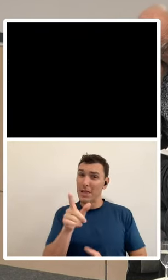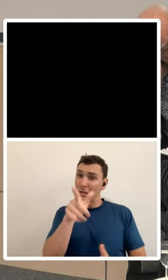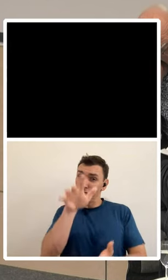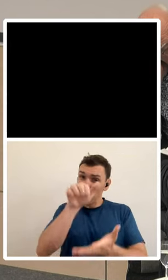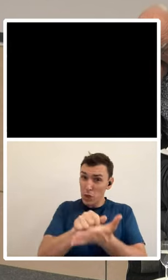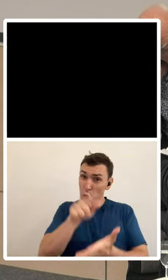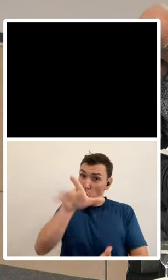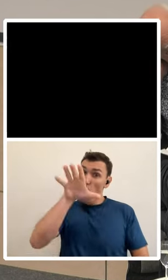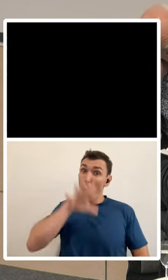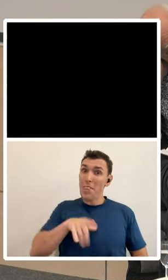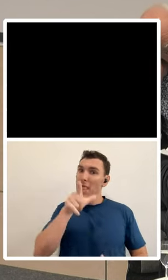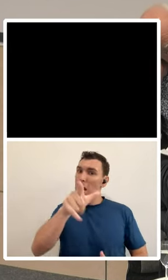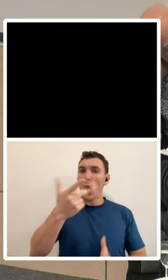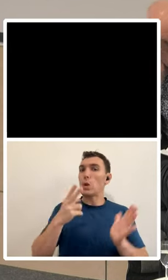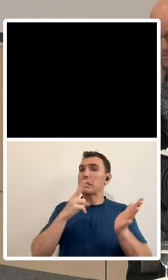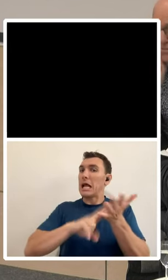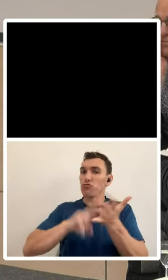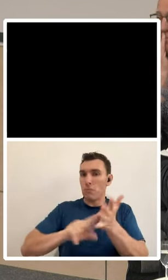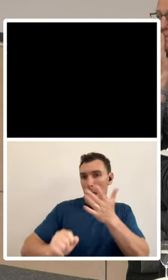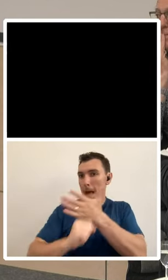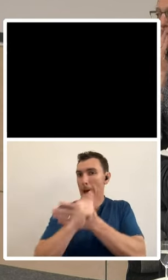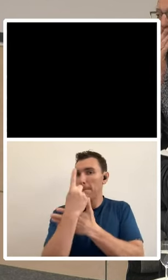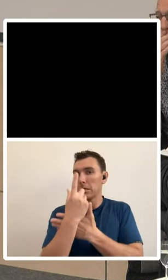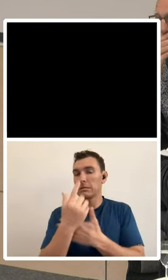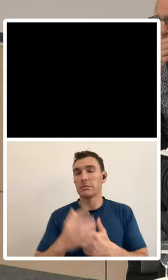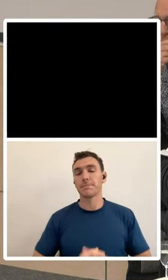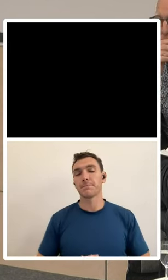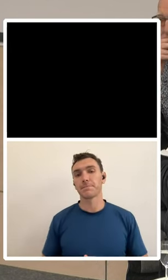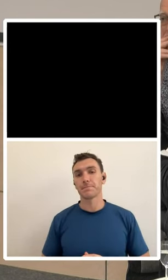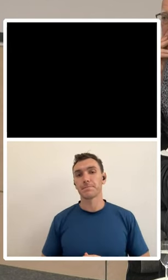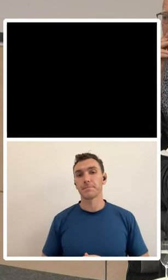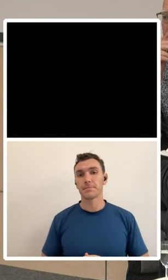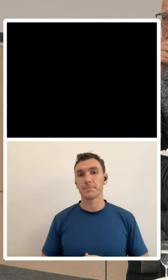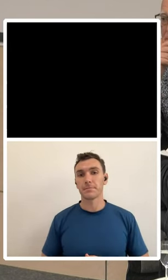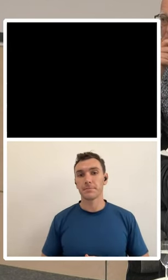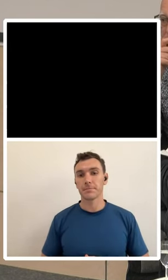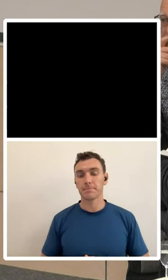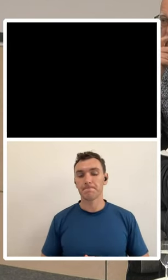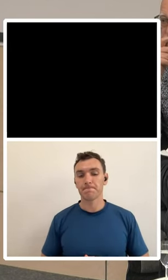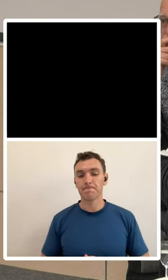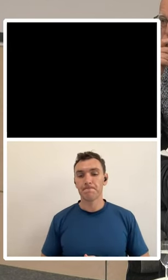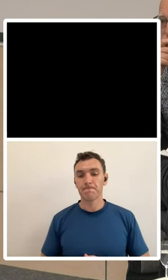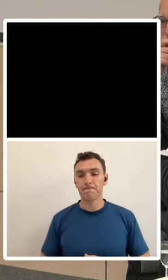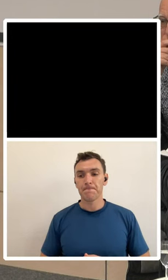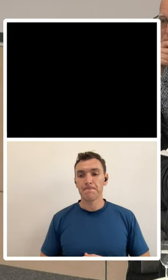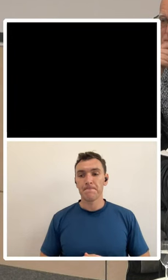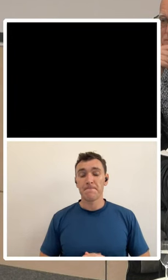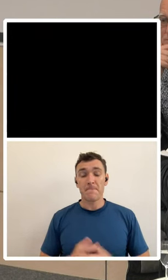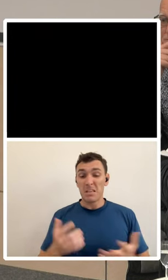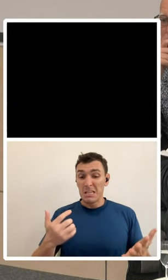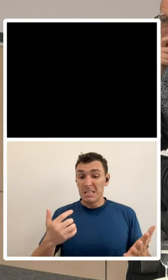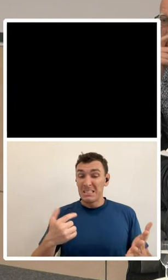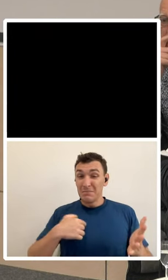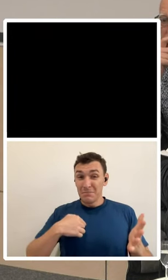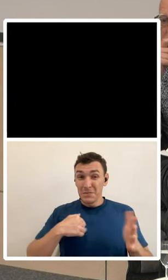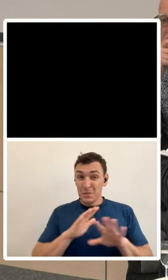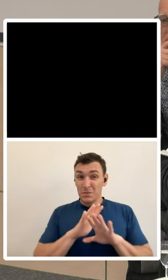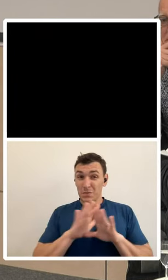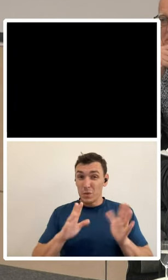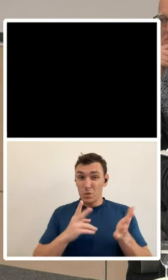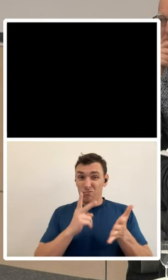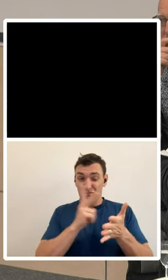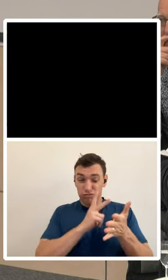process? I only really read novels. I don't really read a lot of non-fiction because I do a lot of non-fiction in my life,